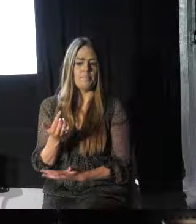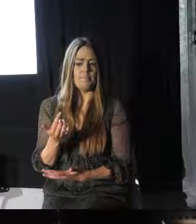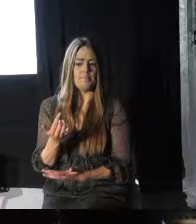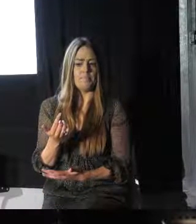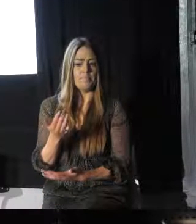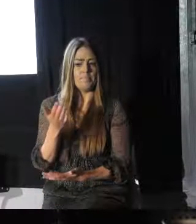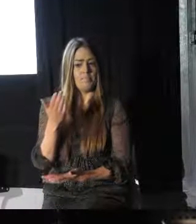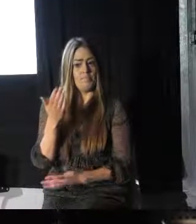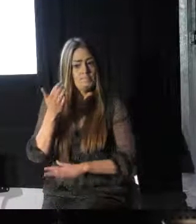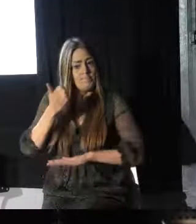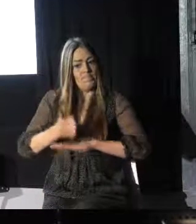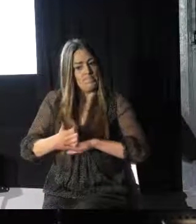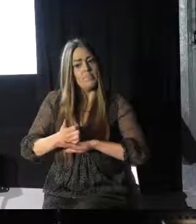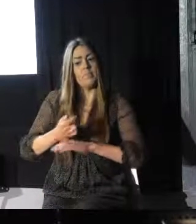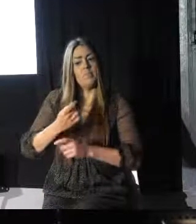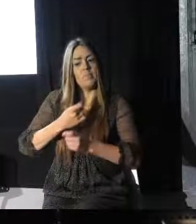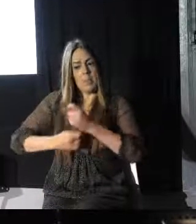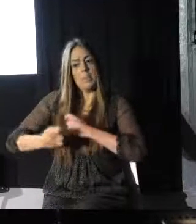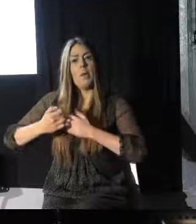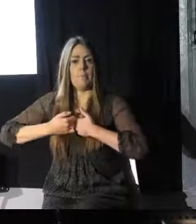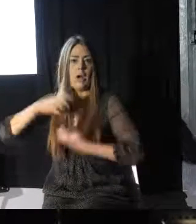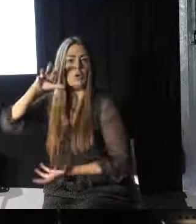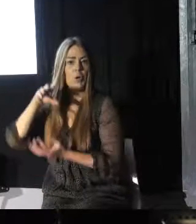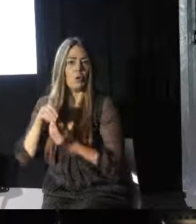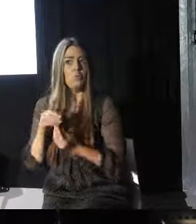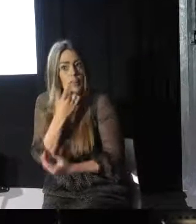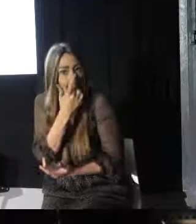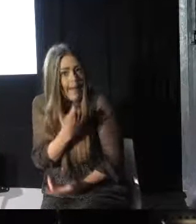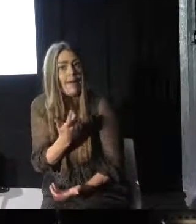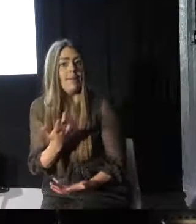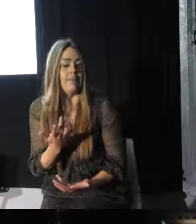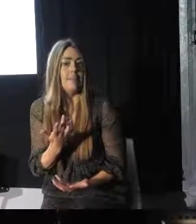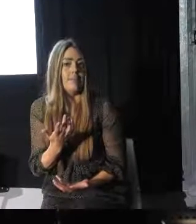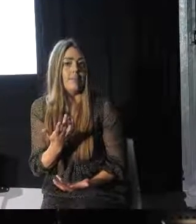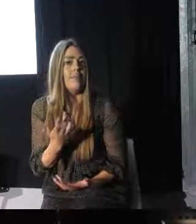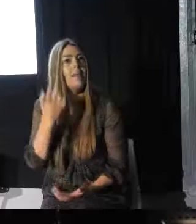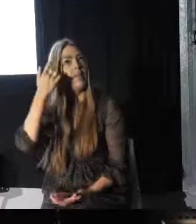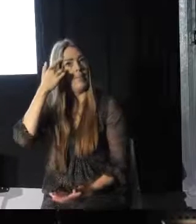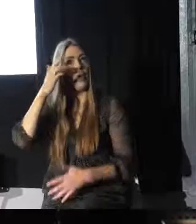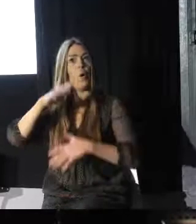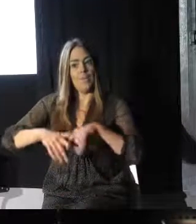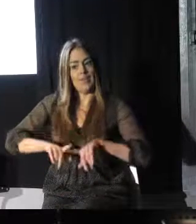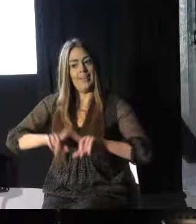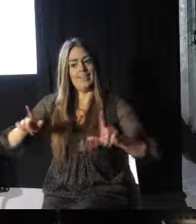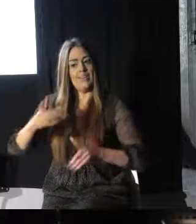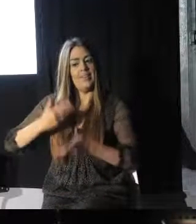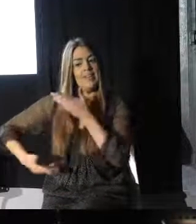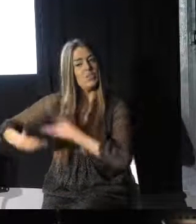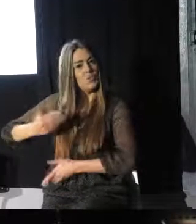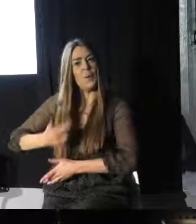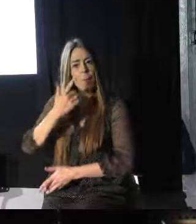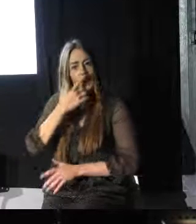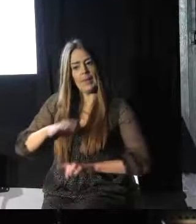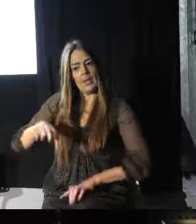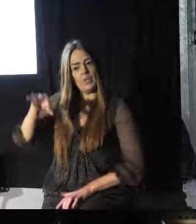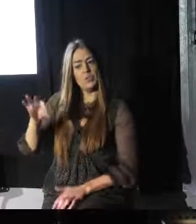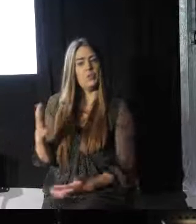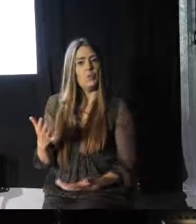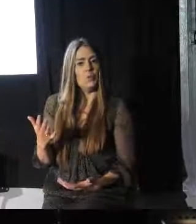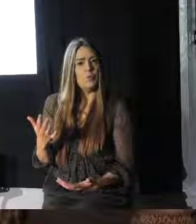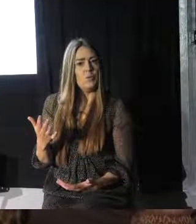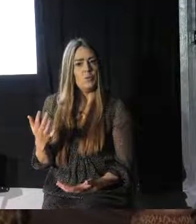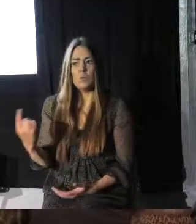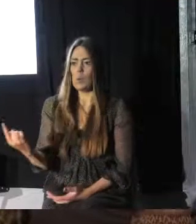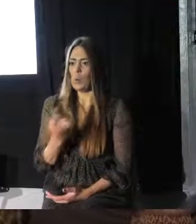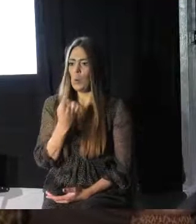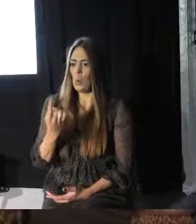fundamentally leads into my conclusion, really. We can think of having another history. We can choose, surely,